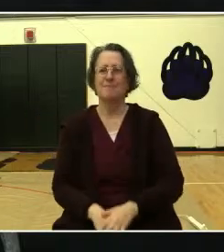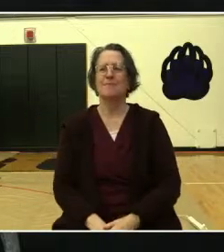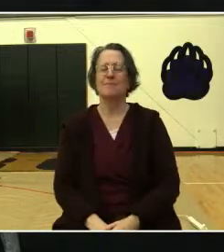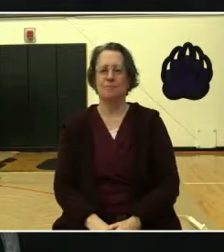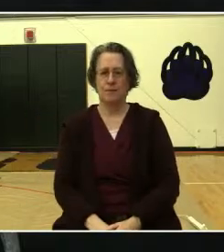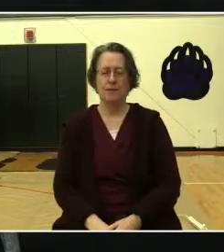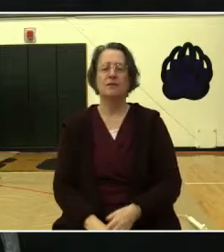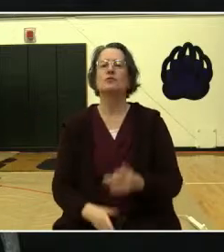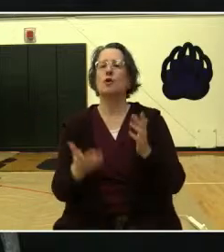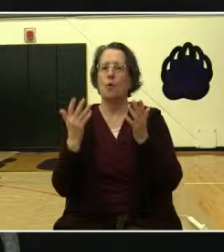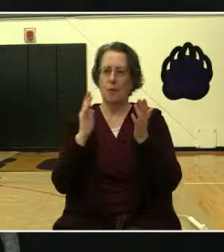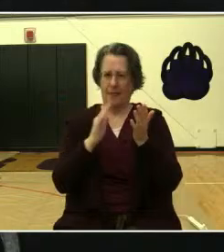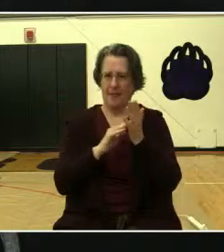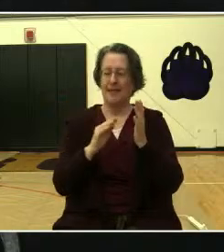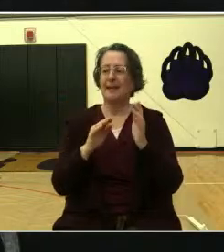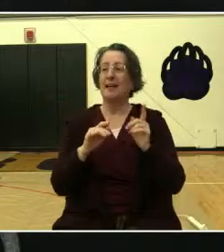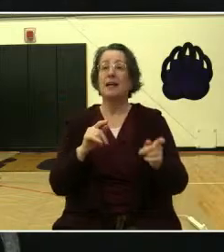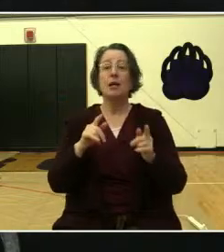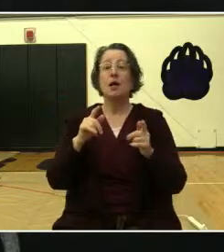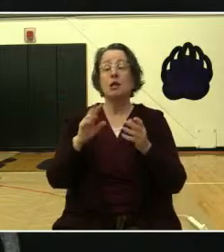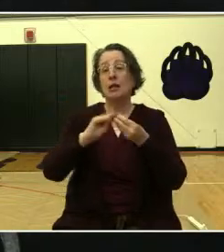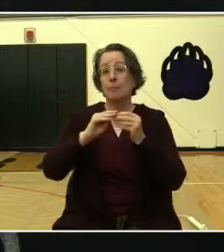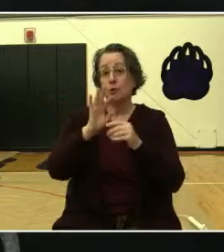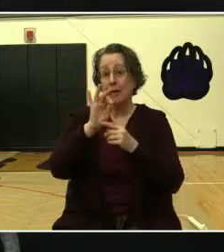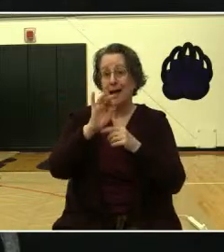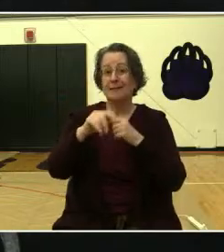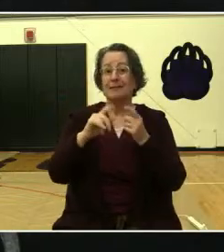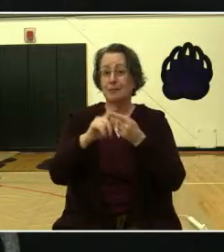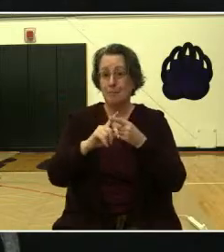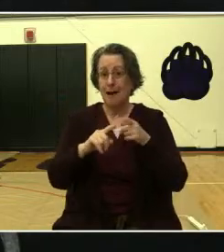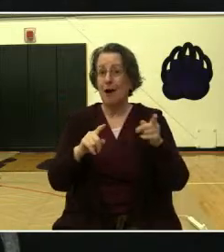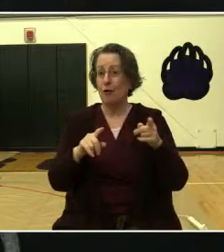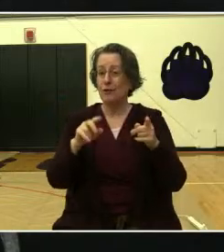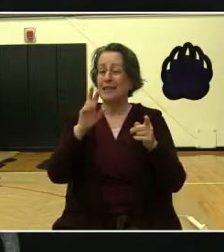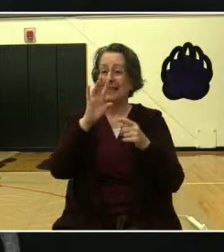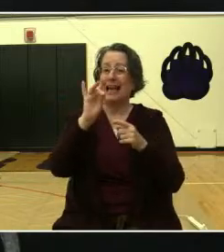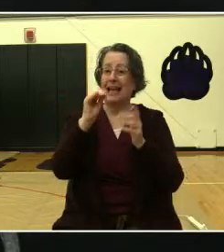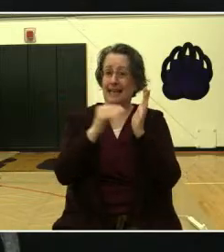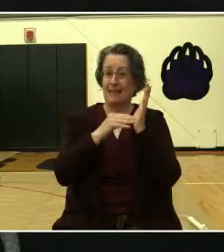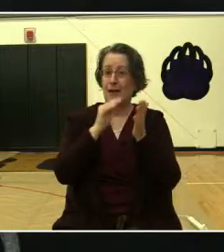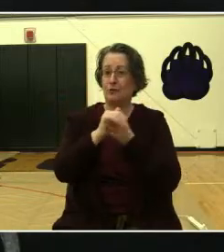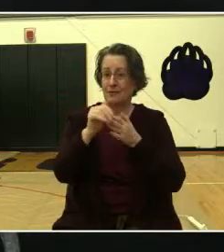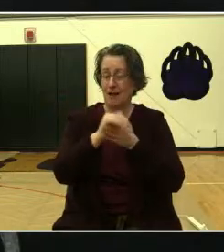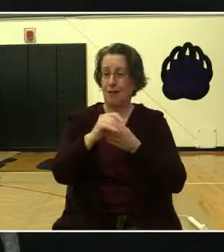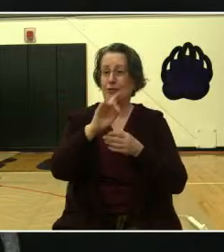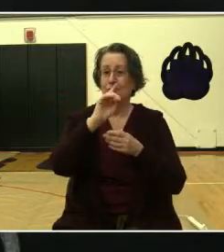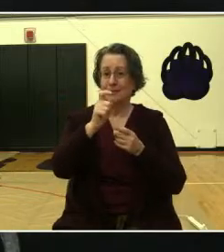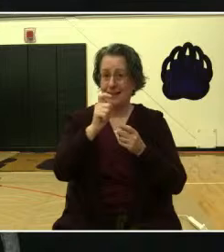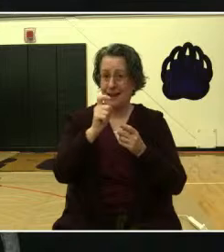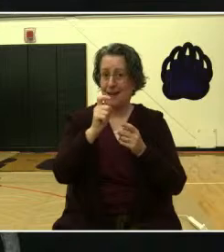uh appropriation of $80,000 for the downtown improvement district uh Mr